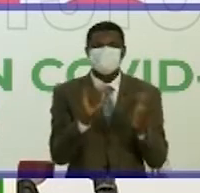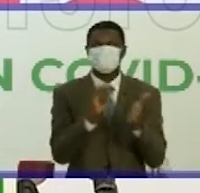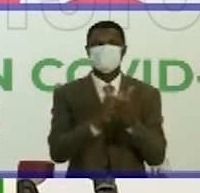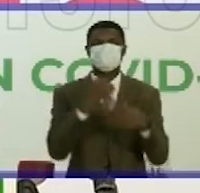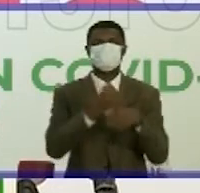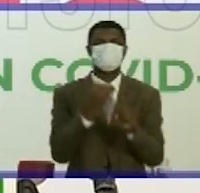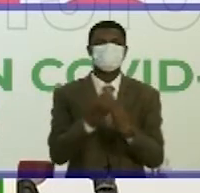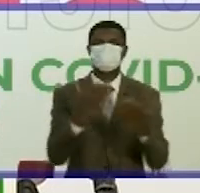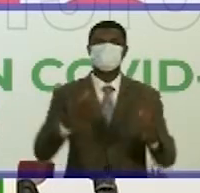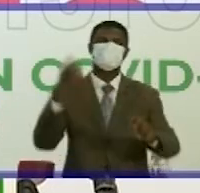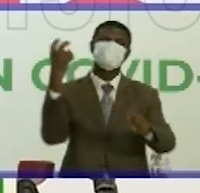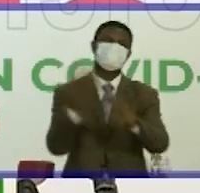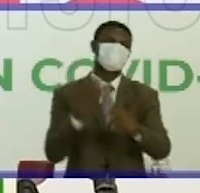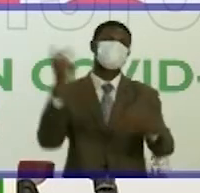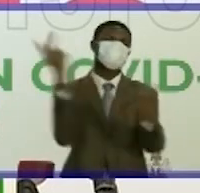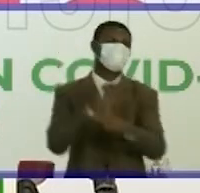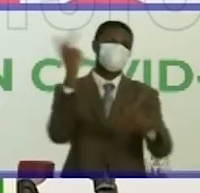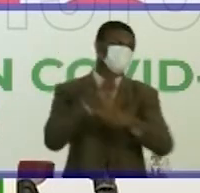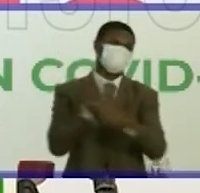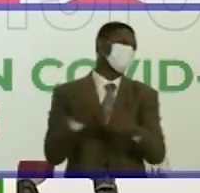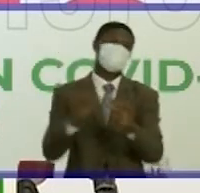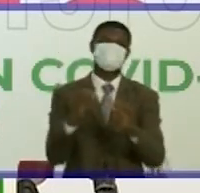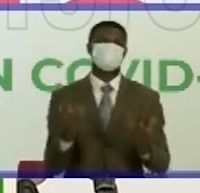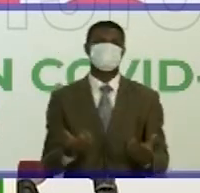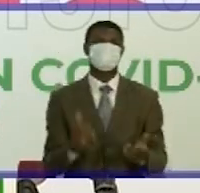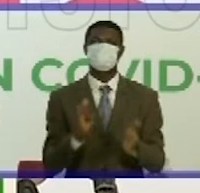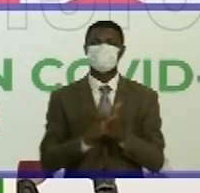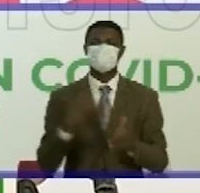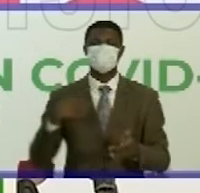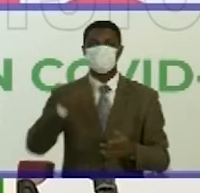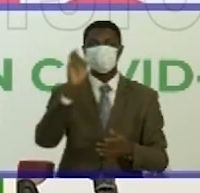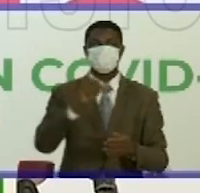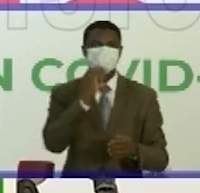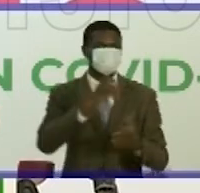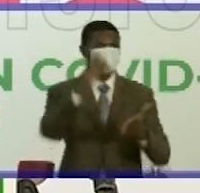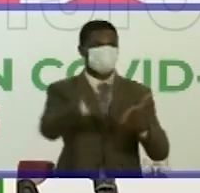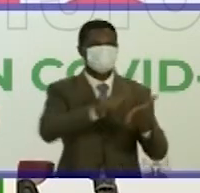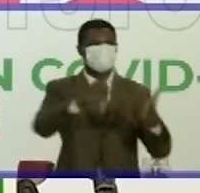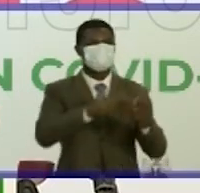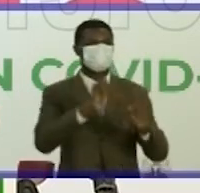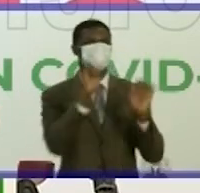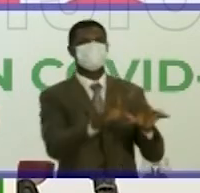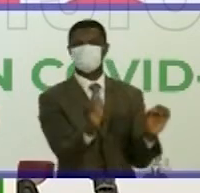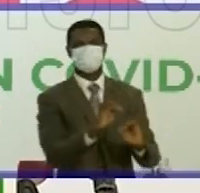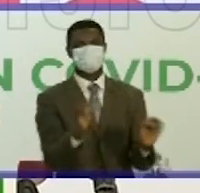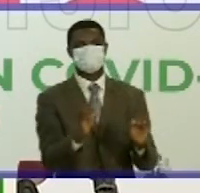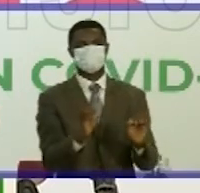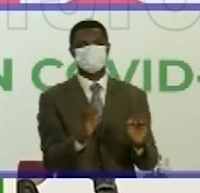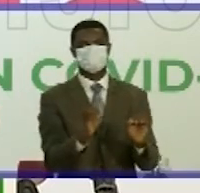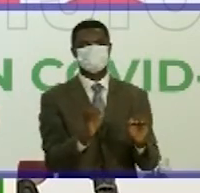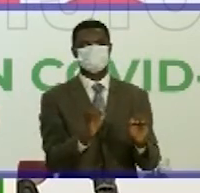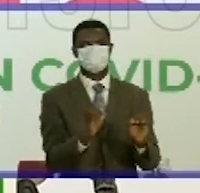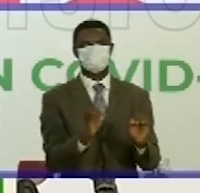our situation, and we should not stigmatize anyone infected.